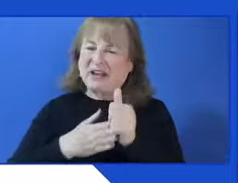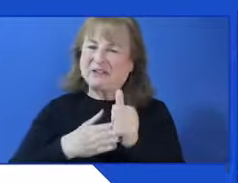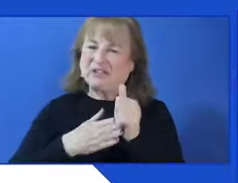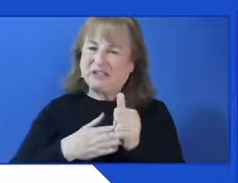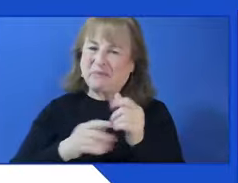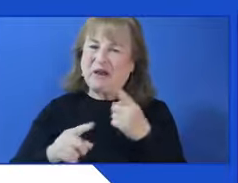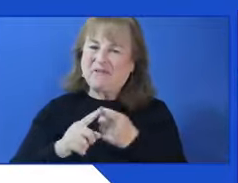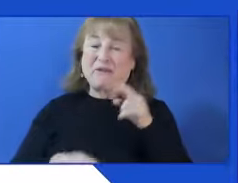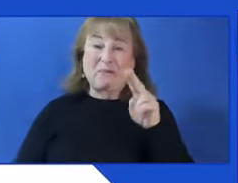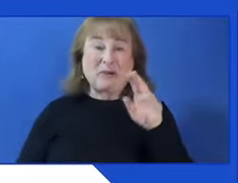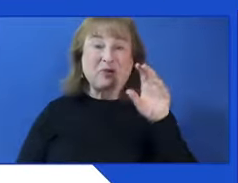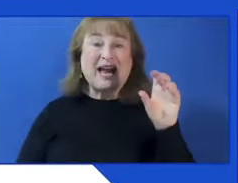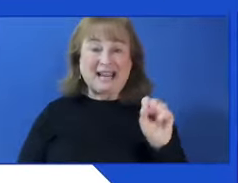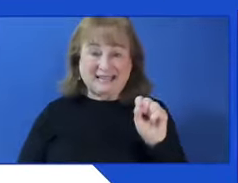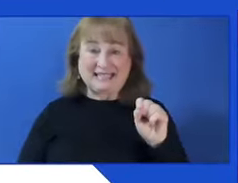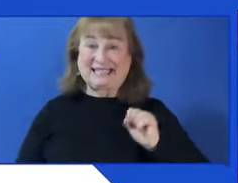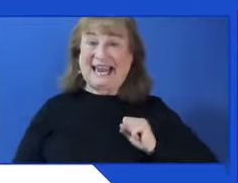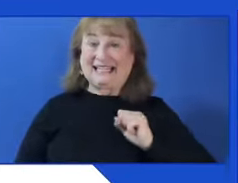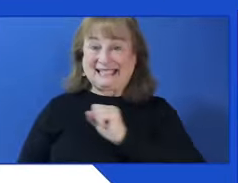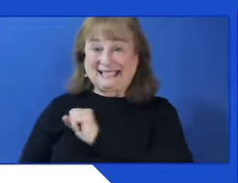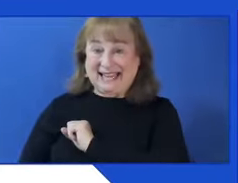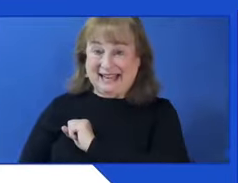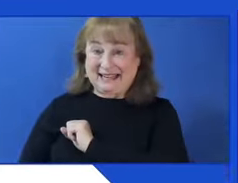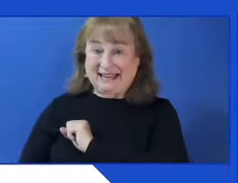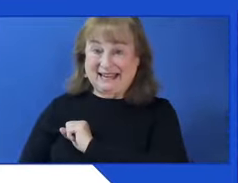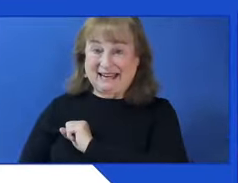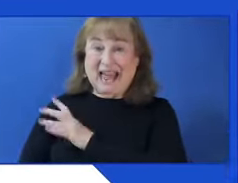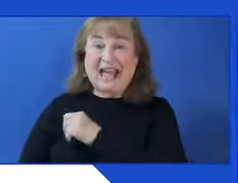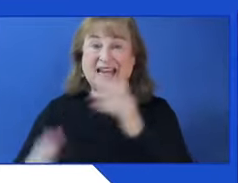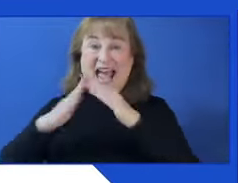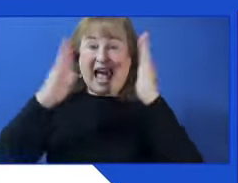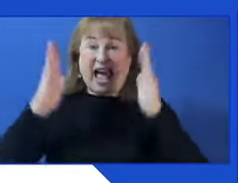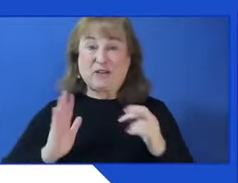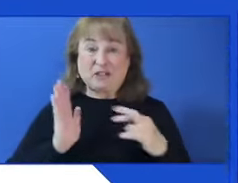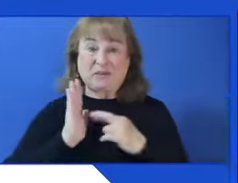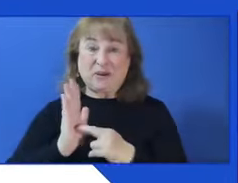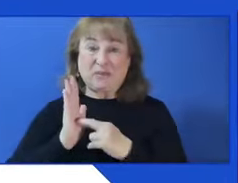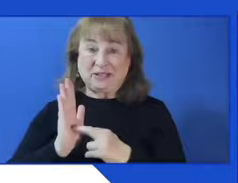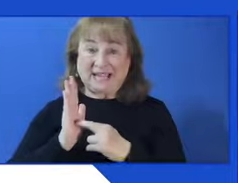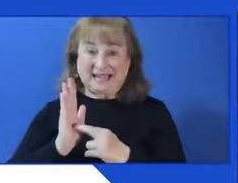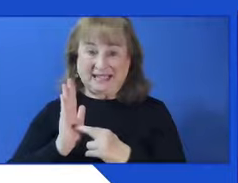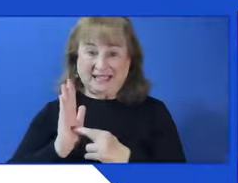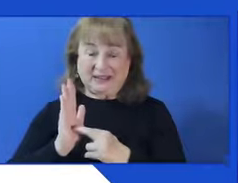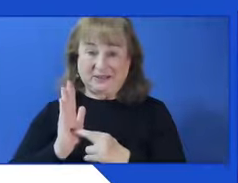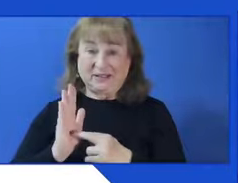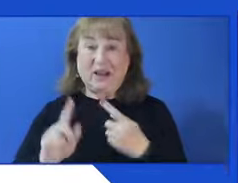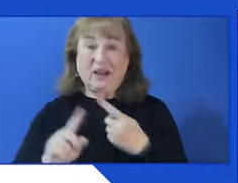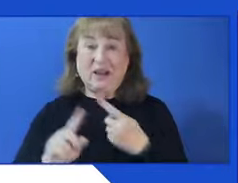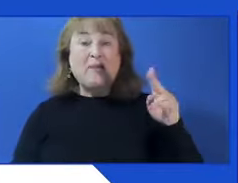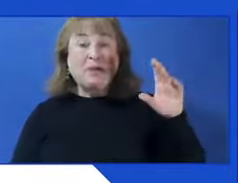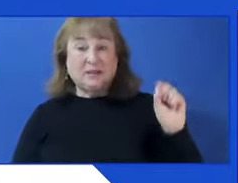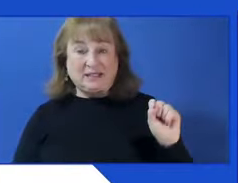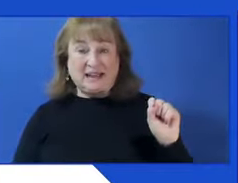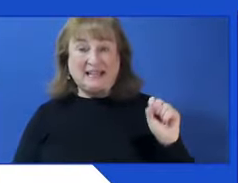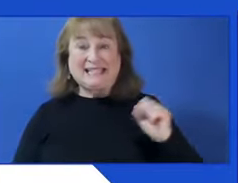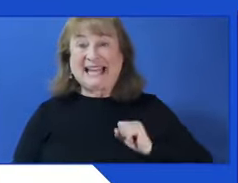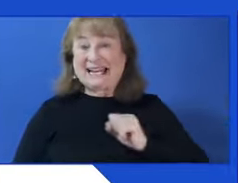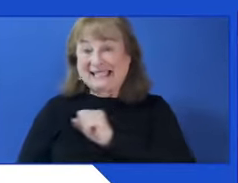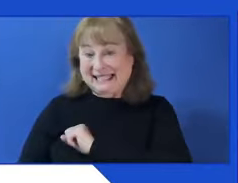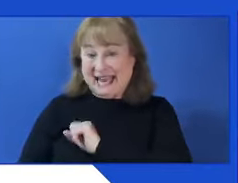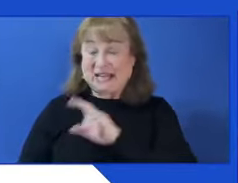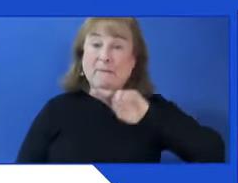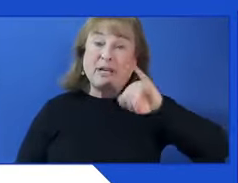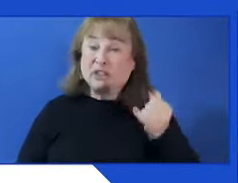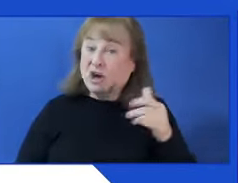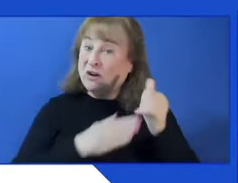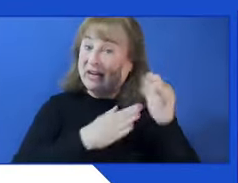the United States Senate and House of Representatives. From the United States Senate, Senate Majority